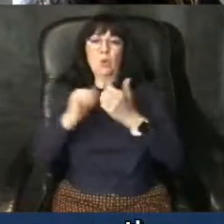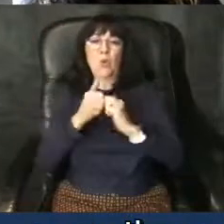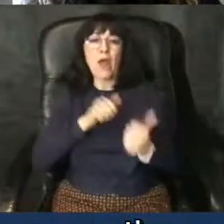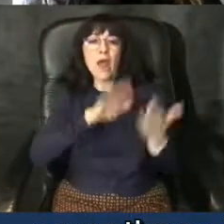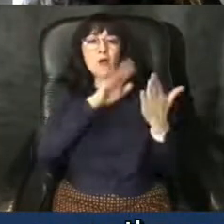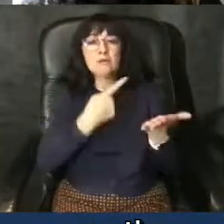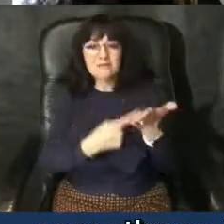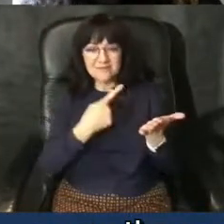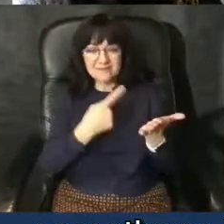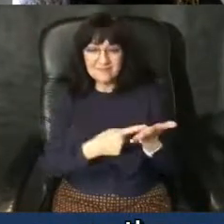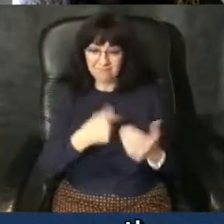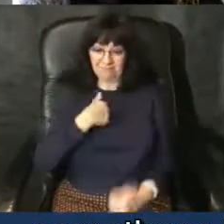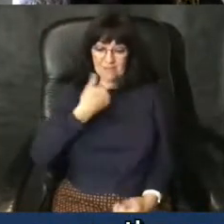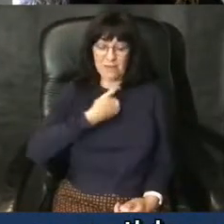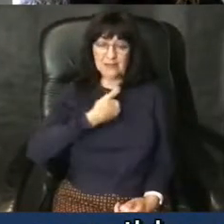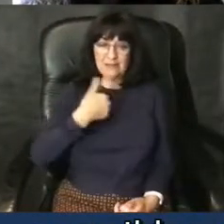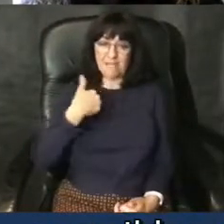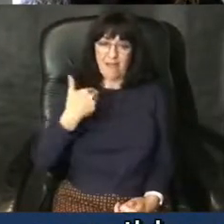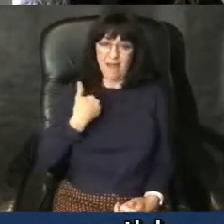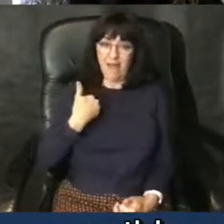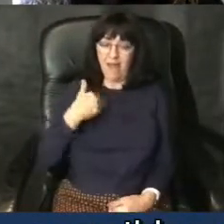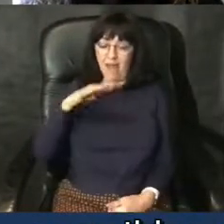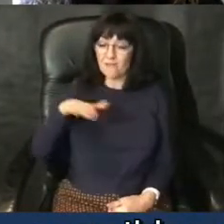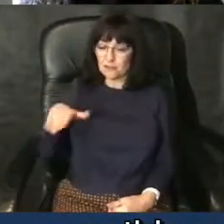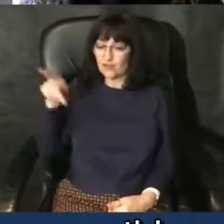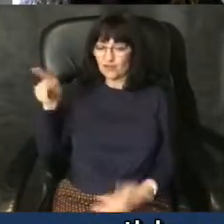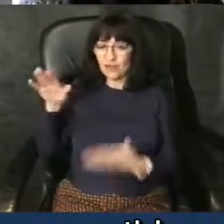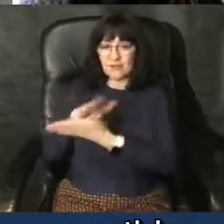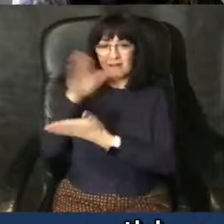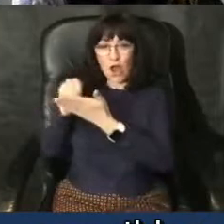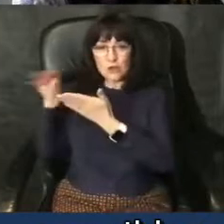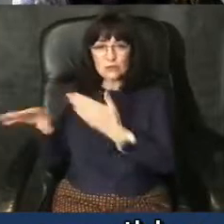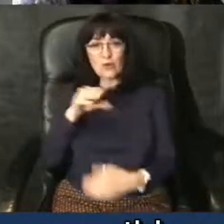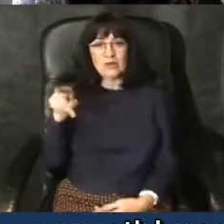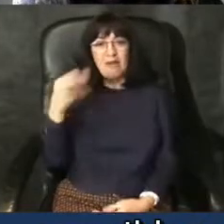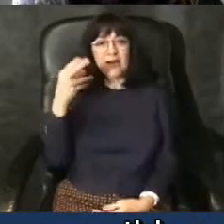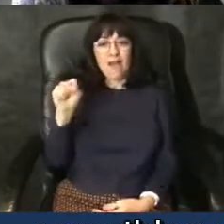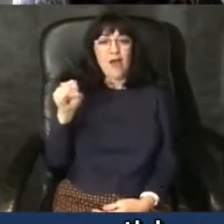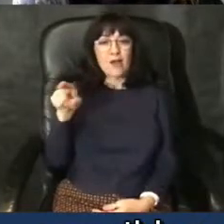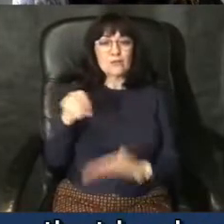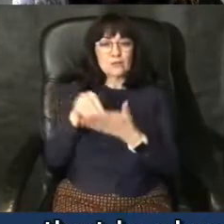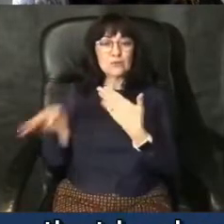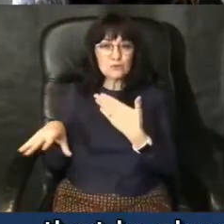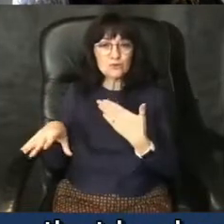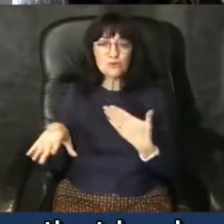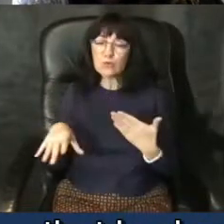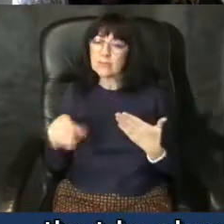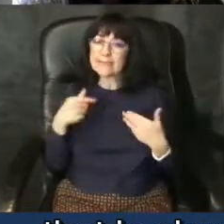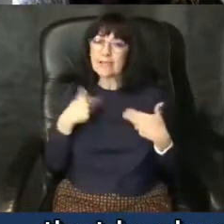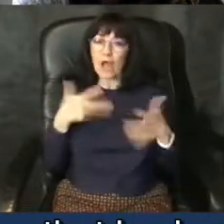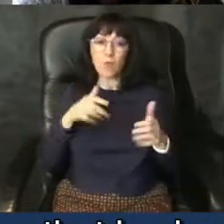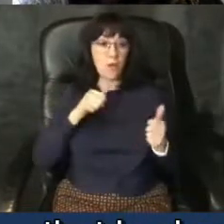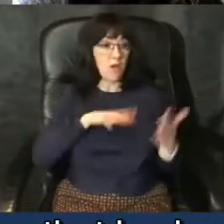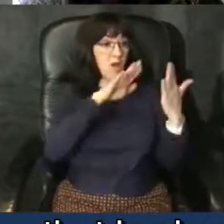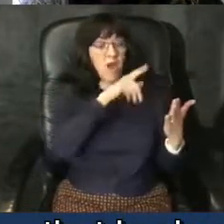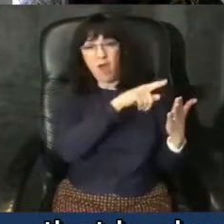I'm never sure what's the best way to approach something where they won't shut off. And that is something that is always hard when you're